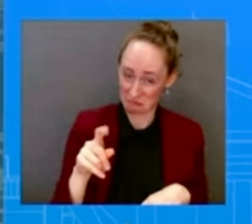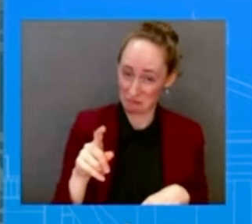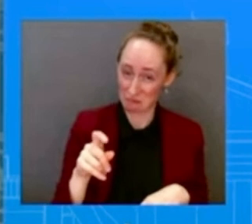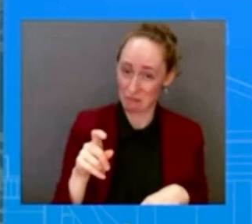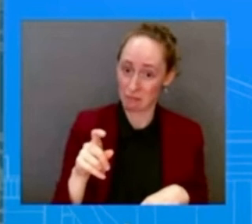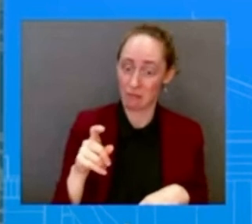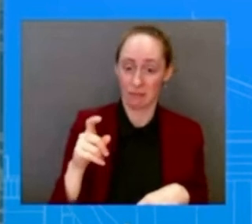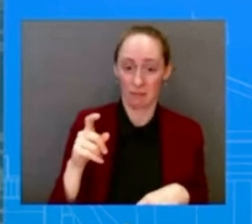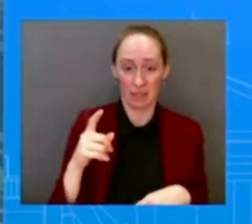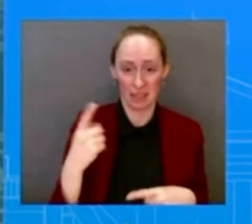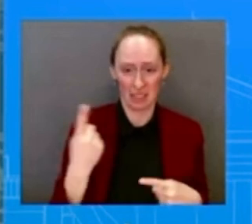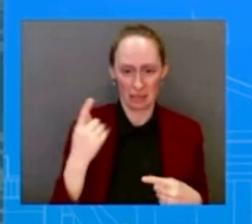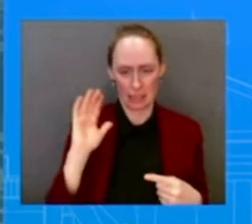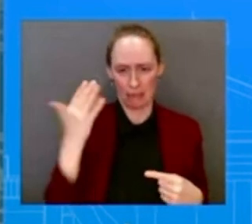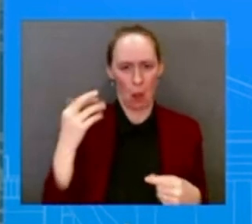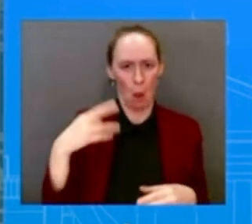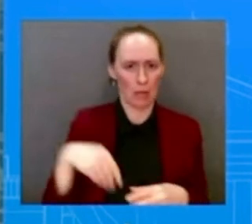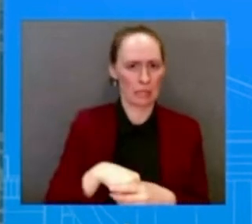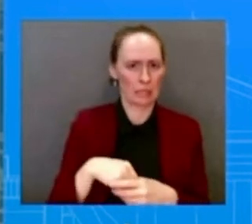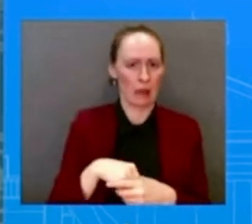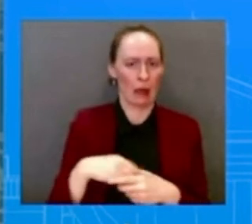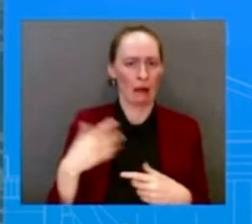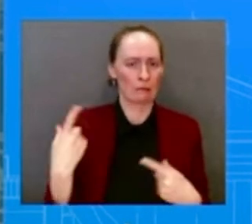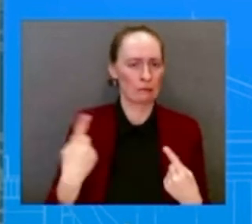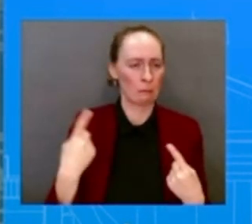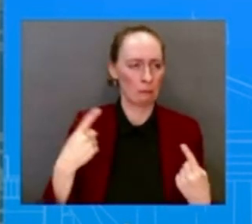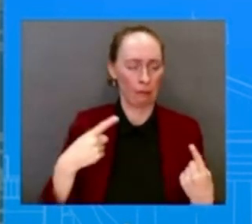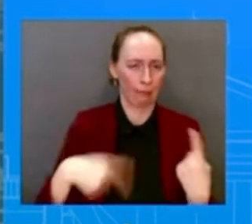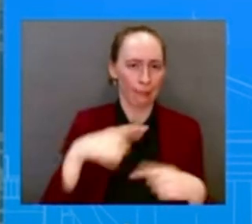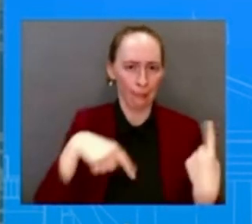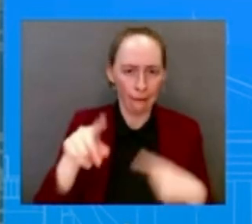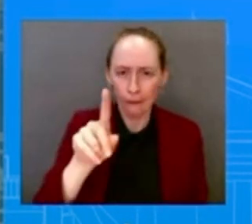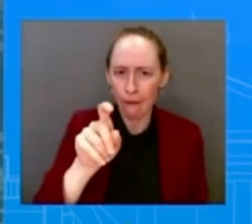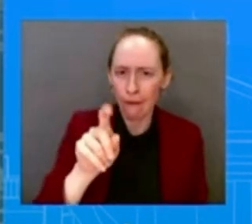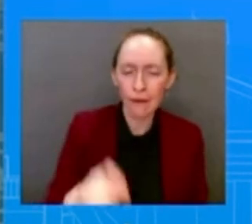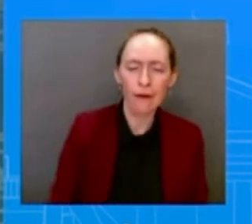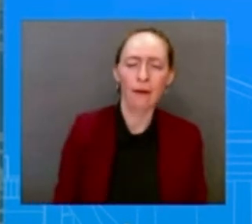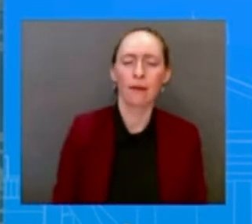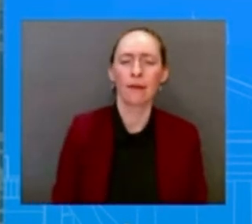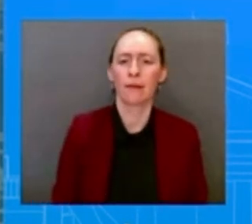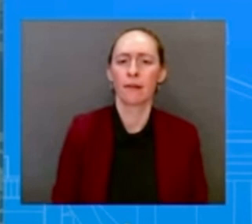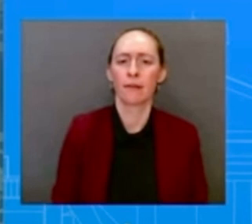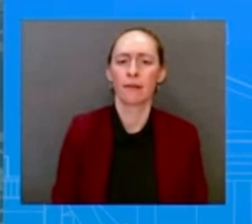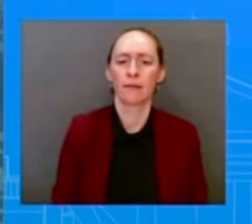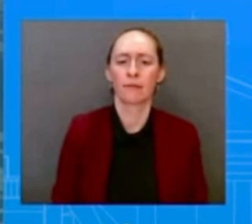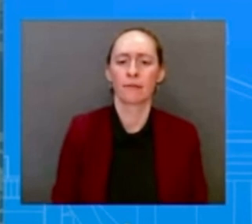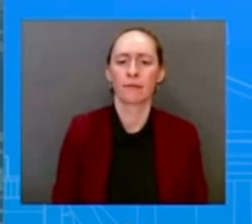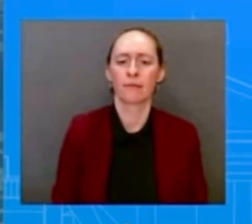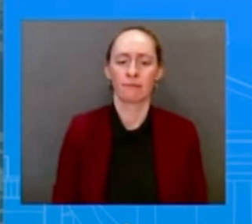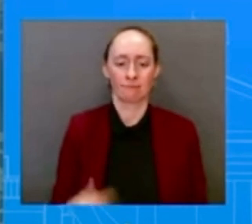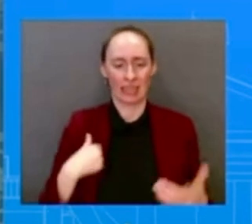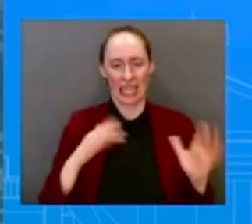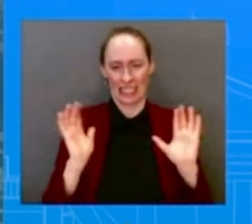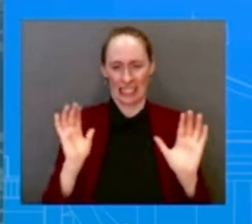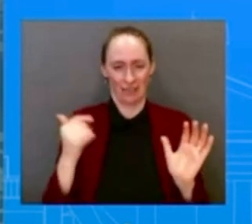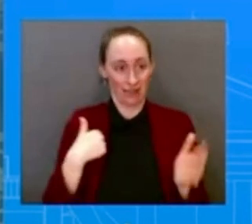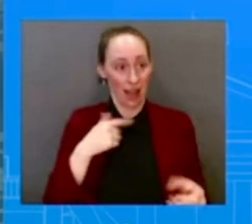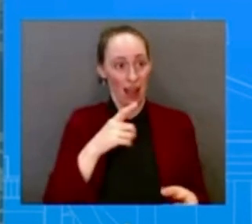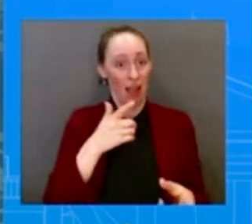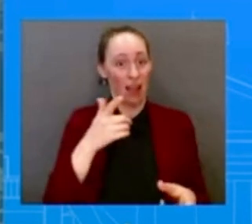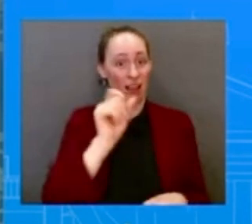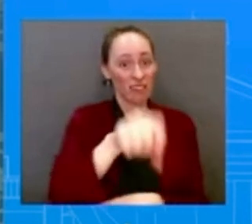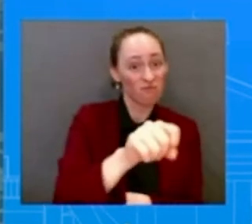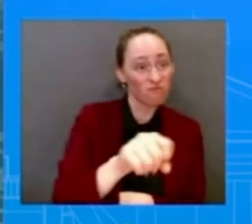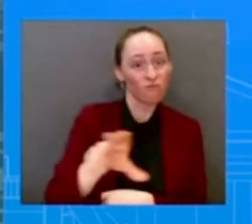confirm these reports about President Xi's personal knowledge of that, and I would refer you to the PRC to